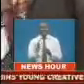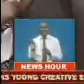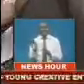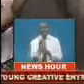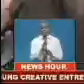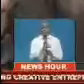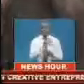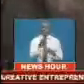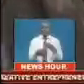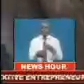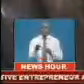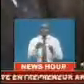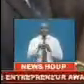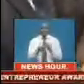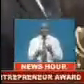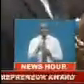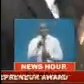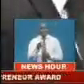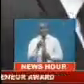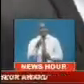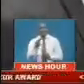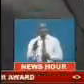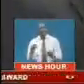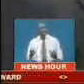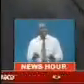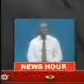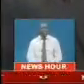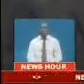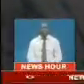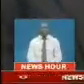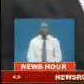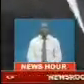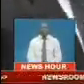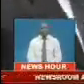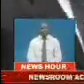finishing. Nto Bibini Nto, Isiakwa, GBC 24.